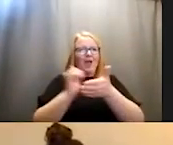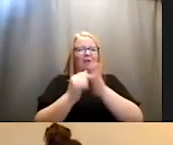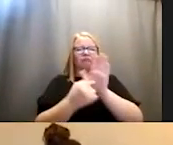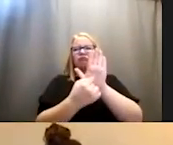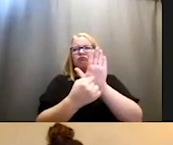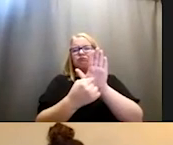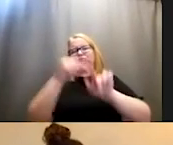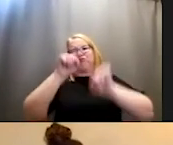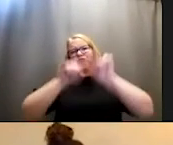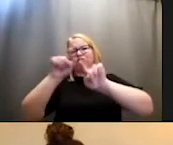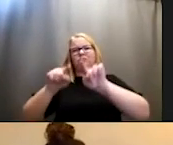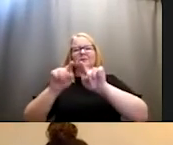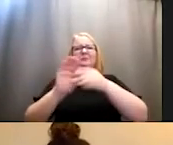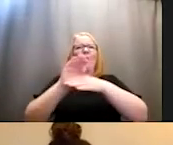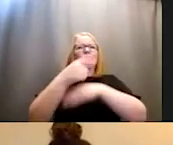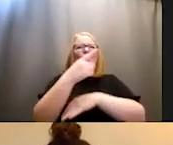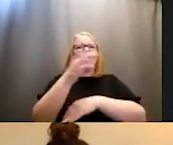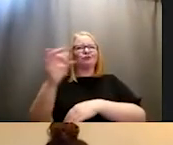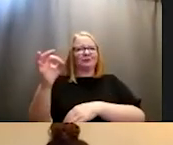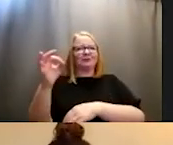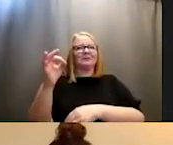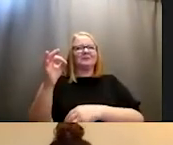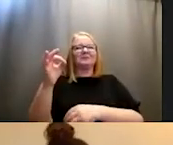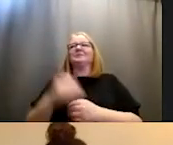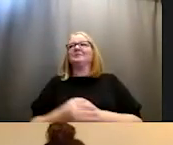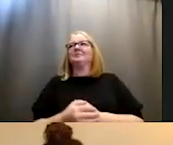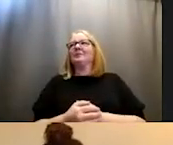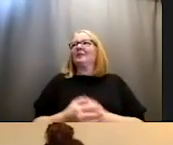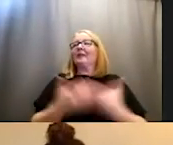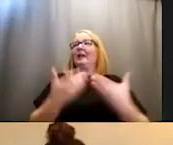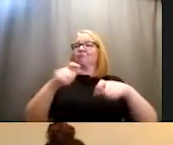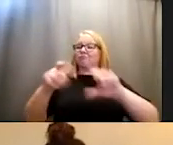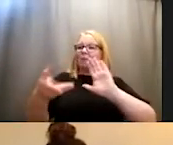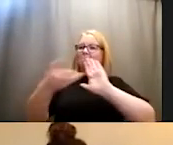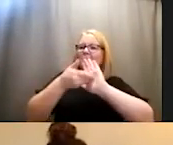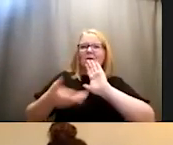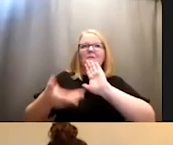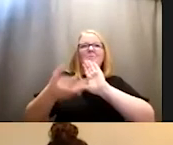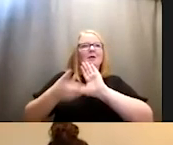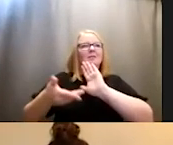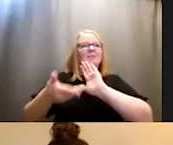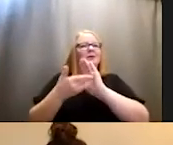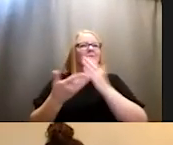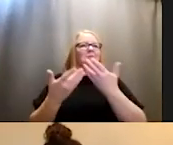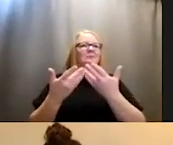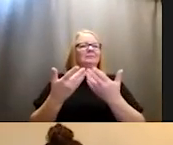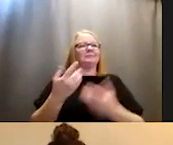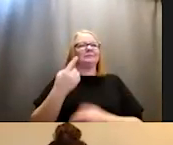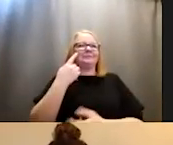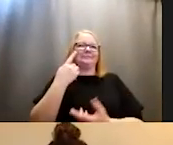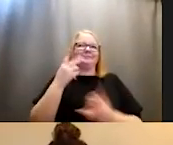that were produced throughout this period. They were continually added to the cosmetics range with tongue-in-cheek names